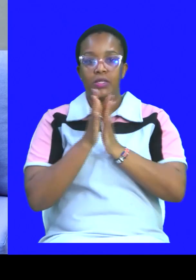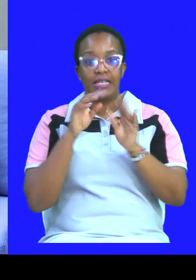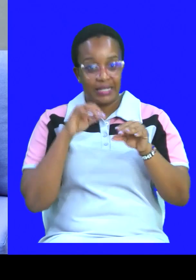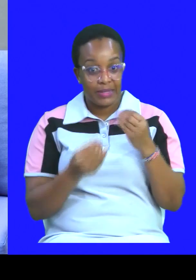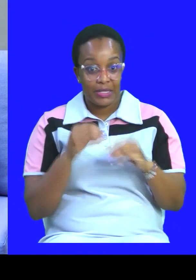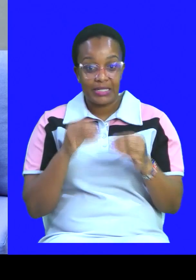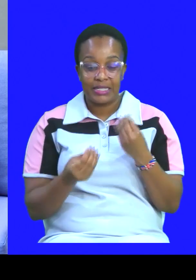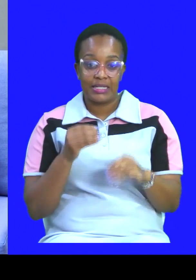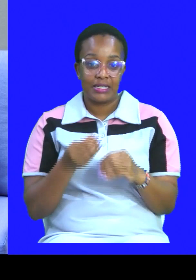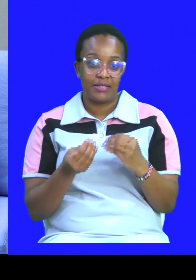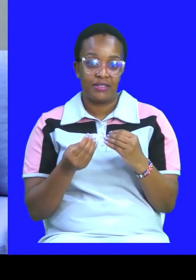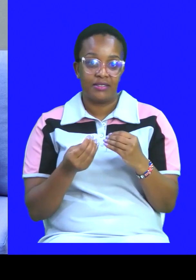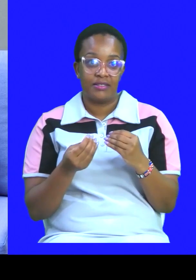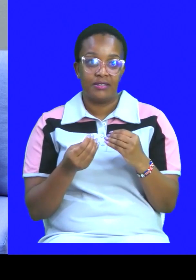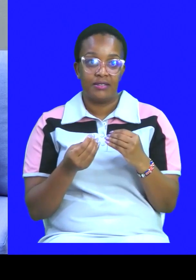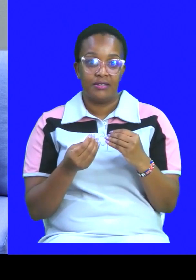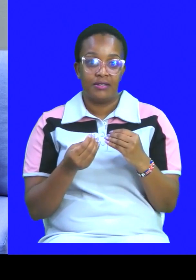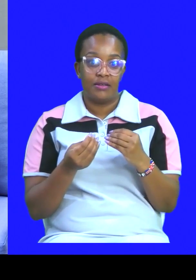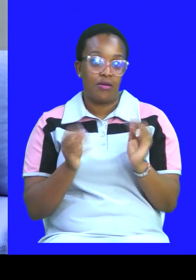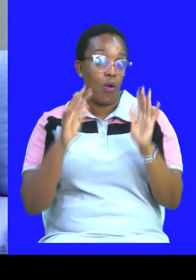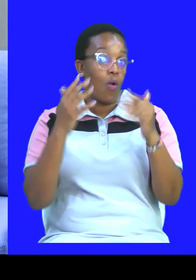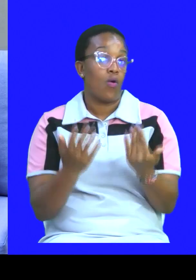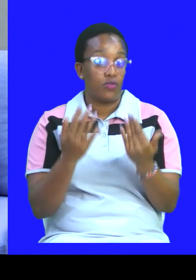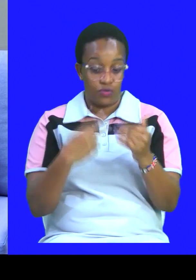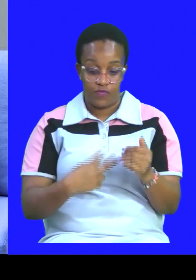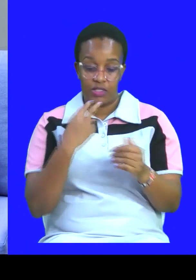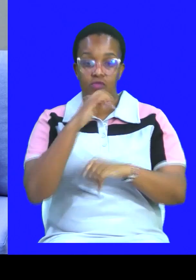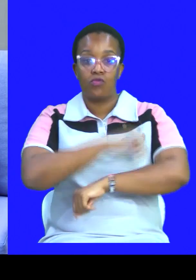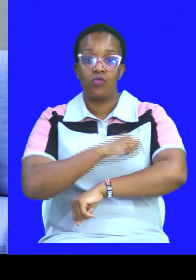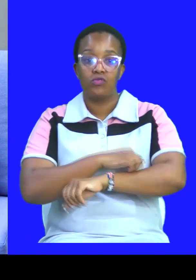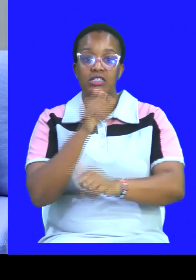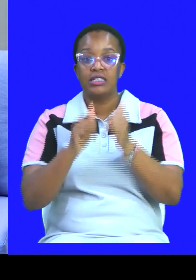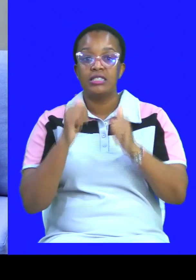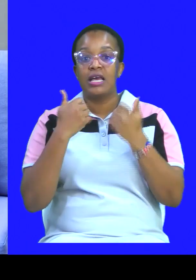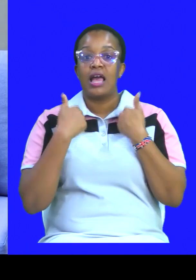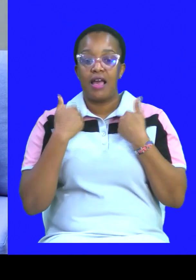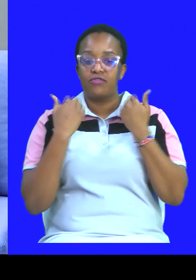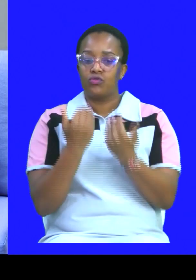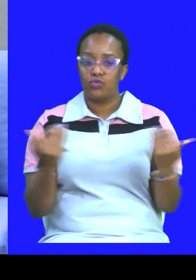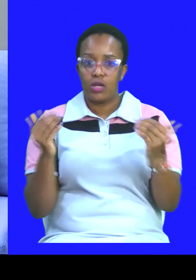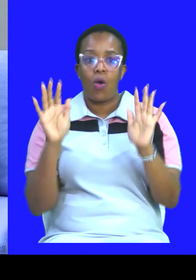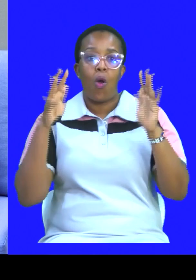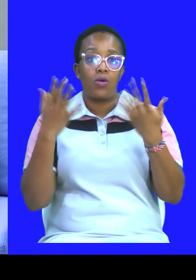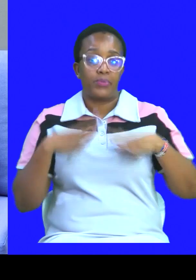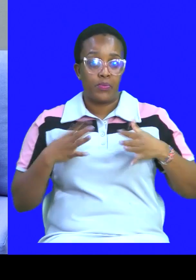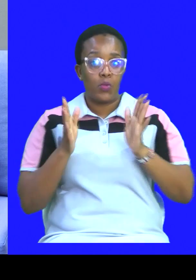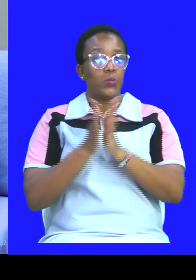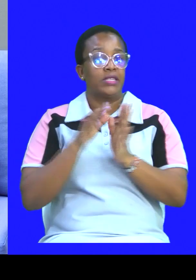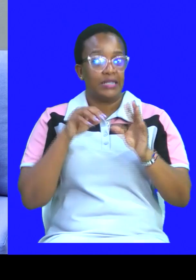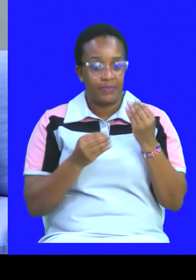has this special, I mean, these people with these children, or these people with disabilities, and you motivate